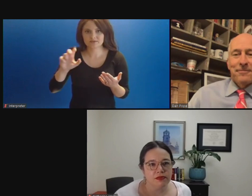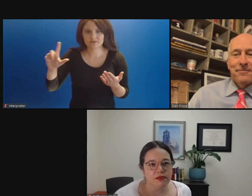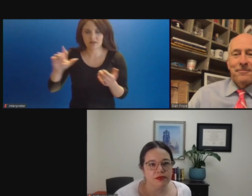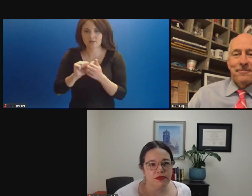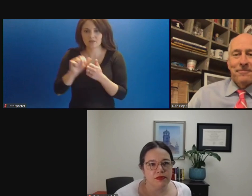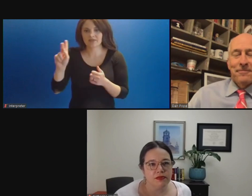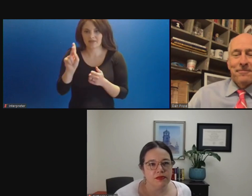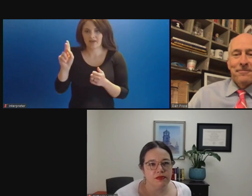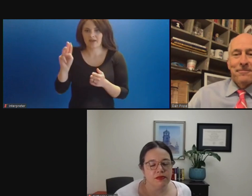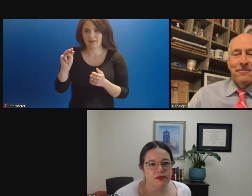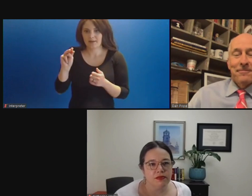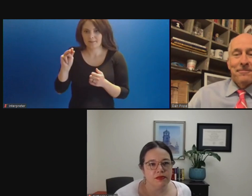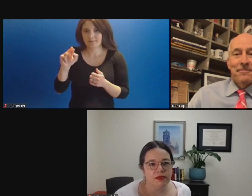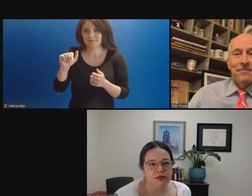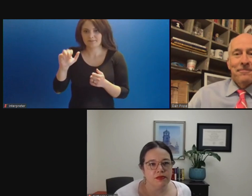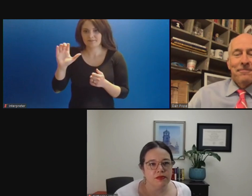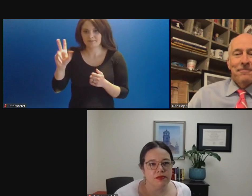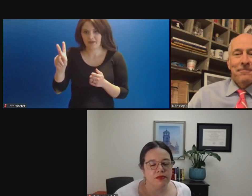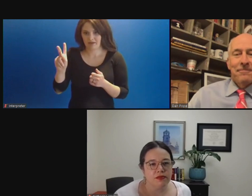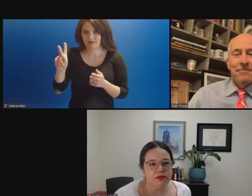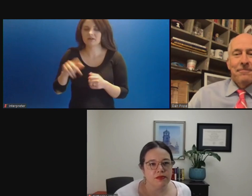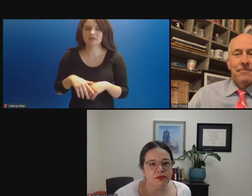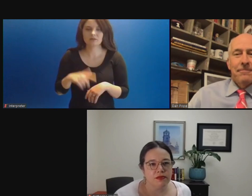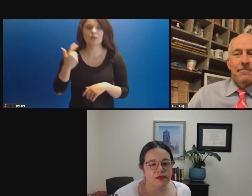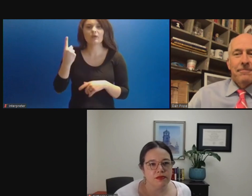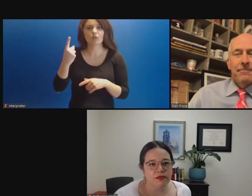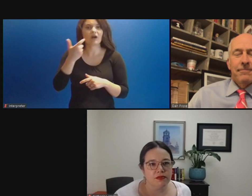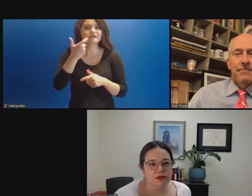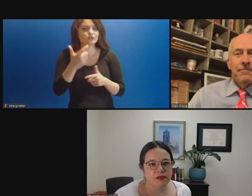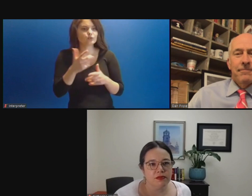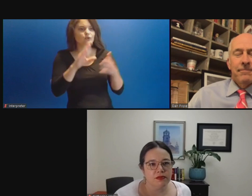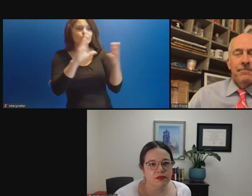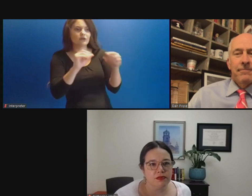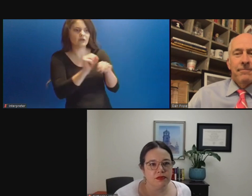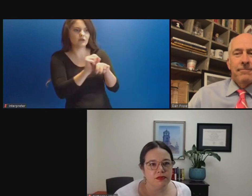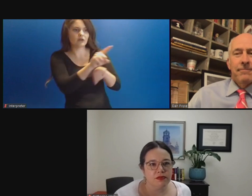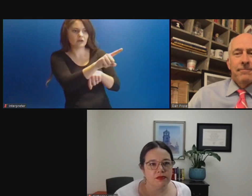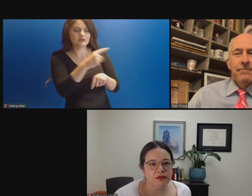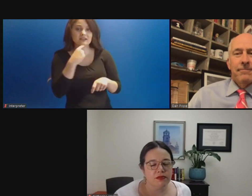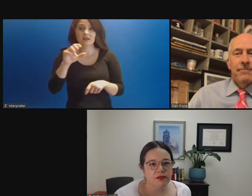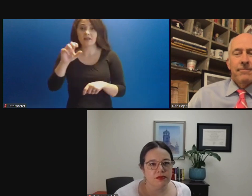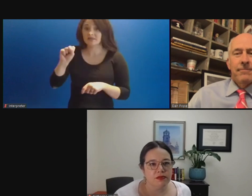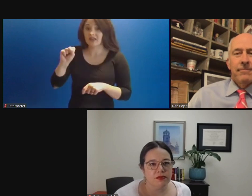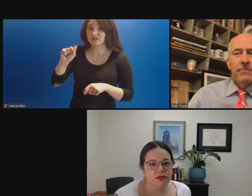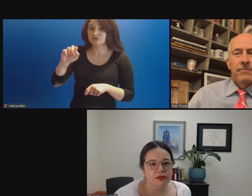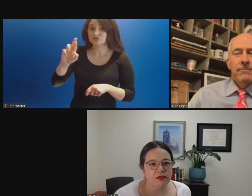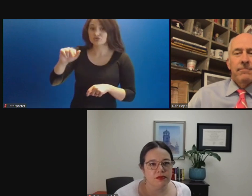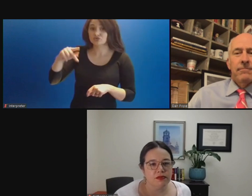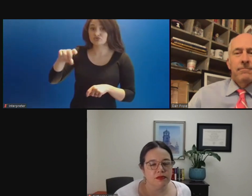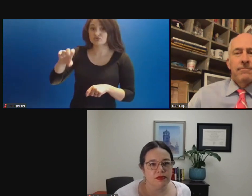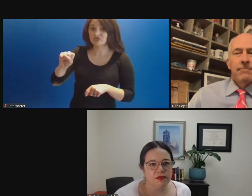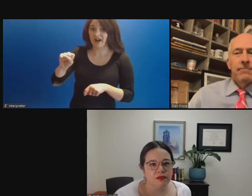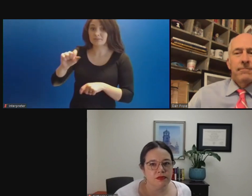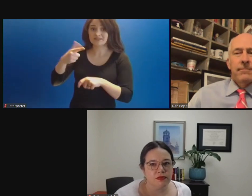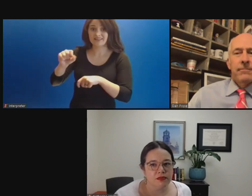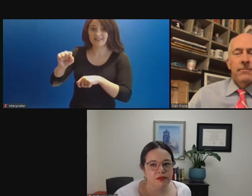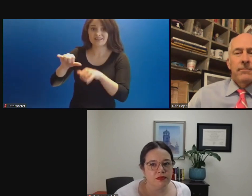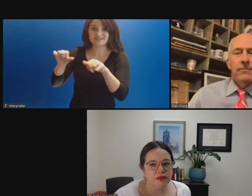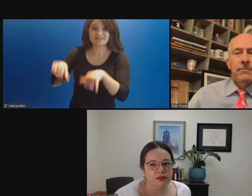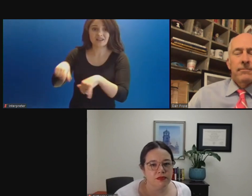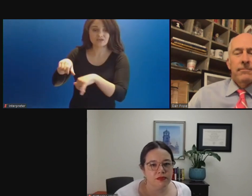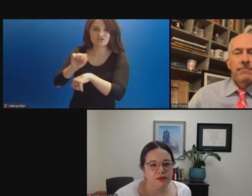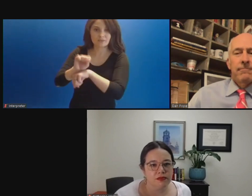a viewer who messaged us and said they believe that the Stripes employee is the same person who works at the